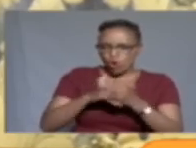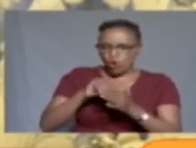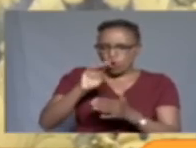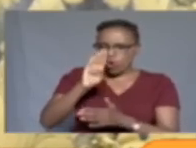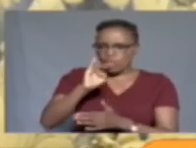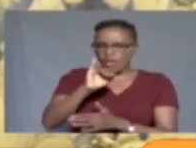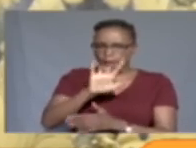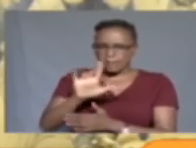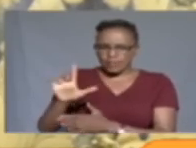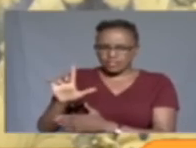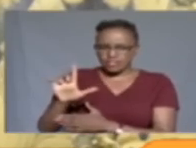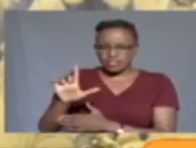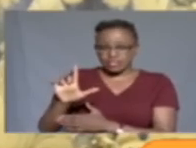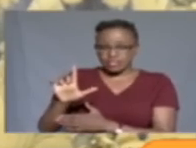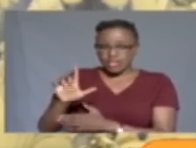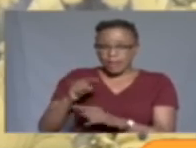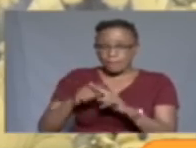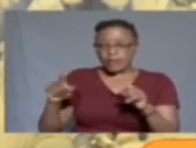to deal